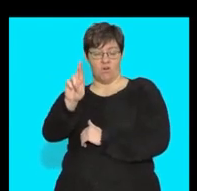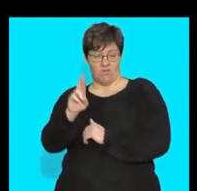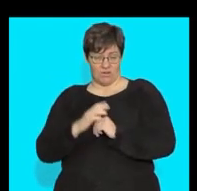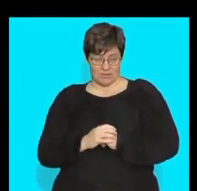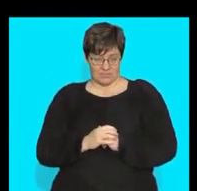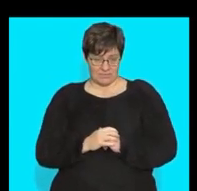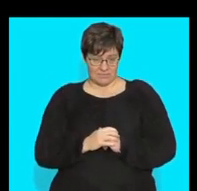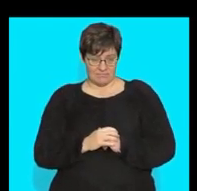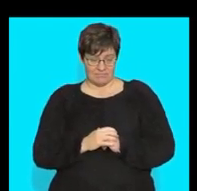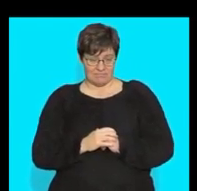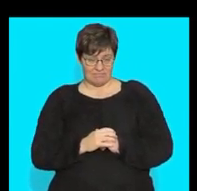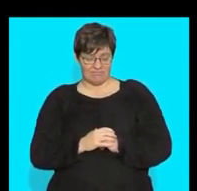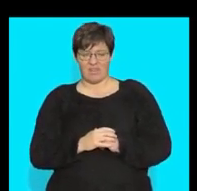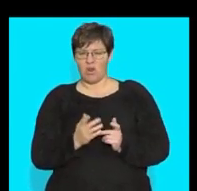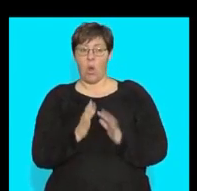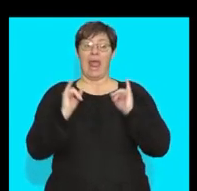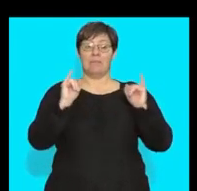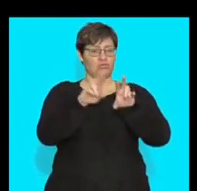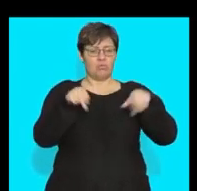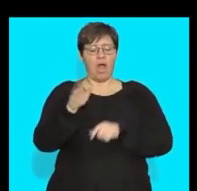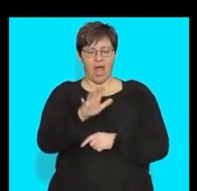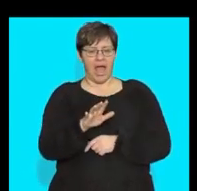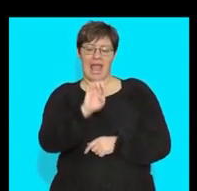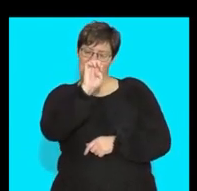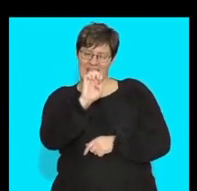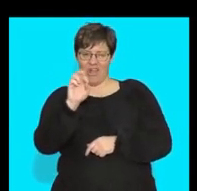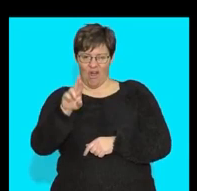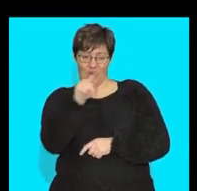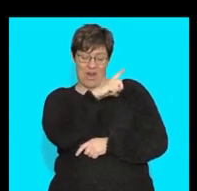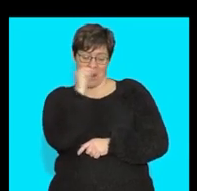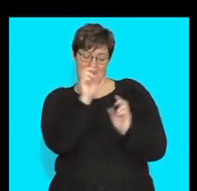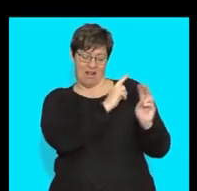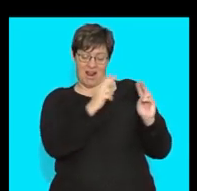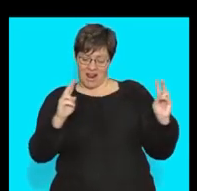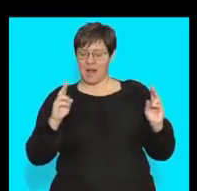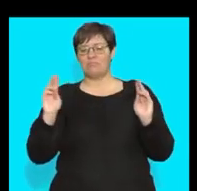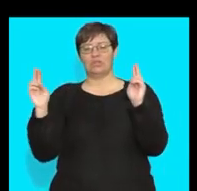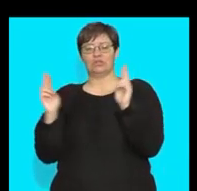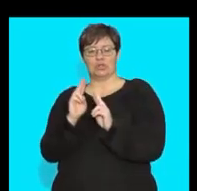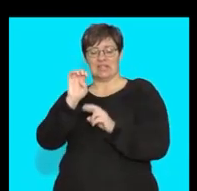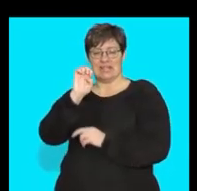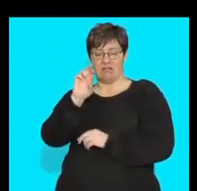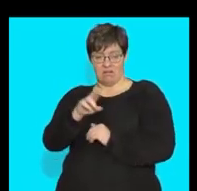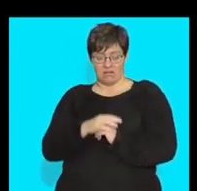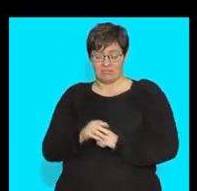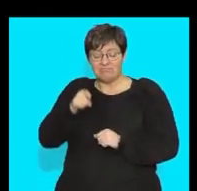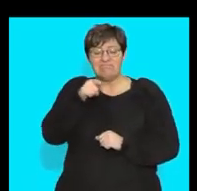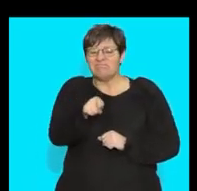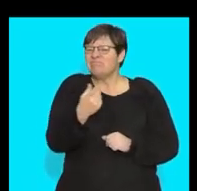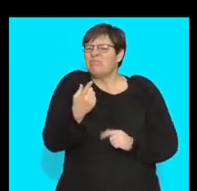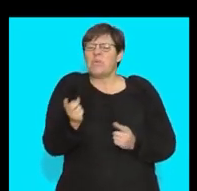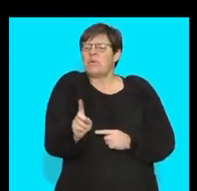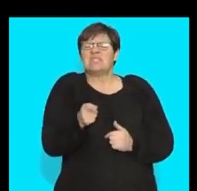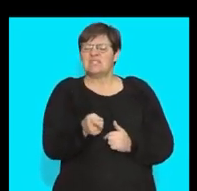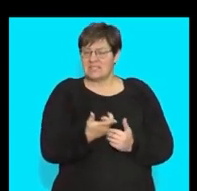acronym ER, not emergency room, endoplasmic reticulum. And basically what this endoplasmic